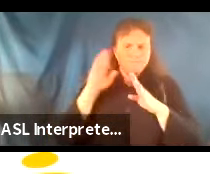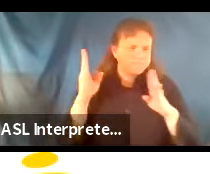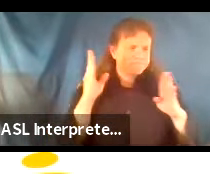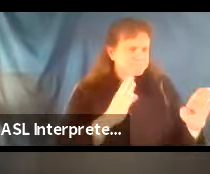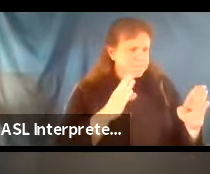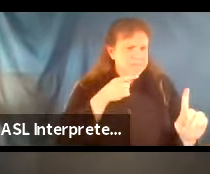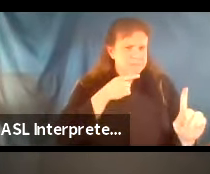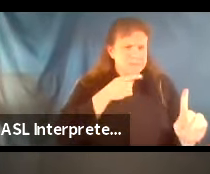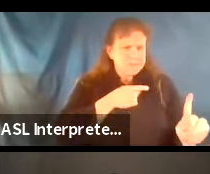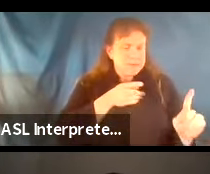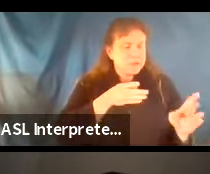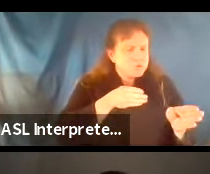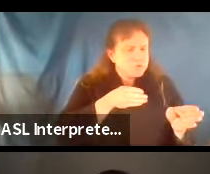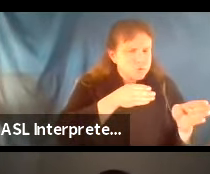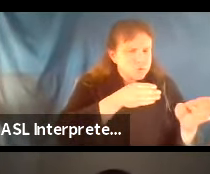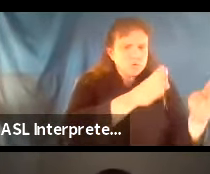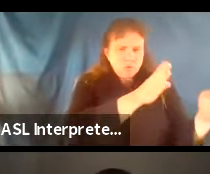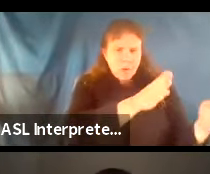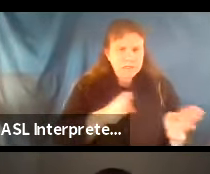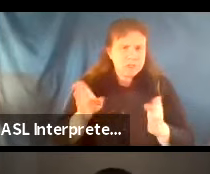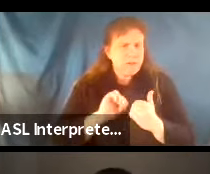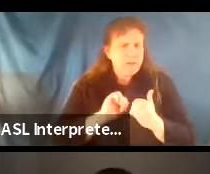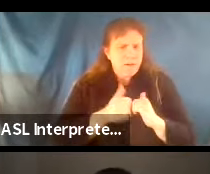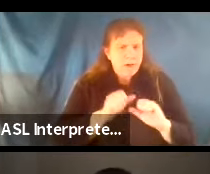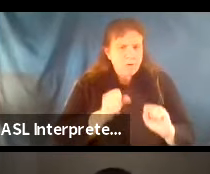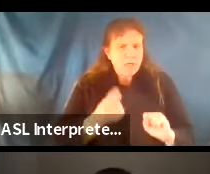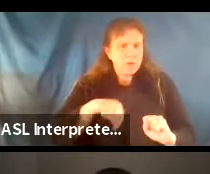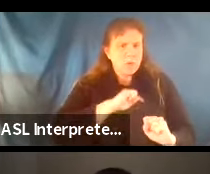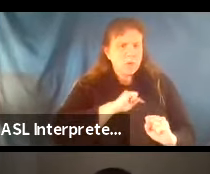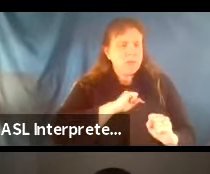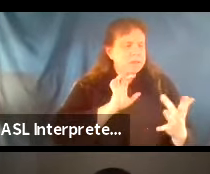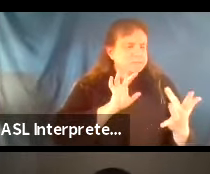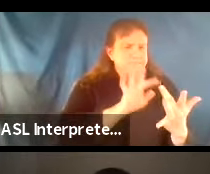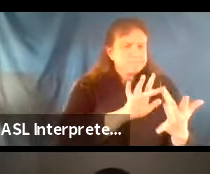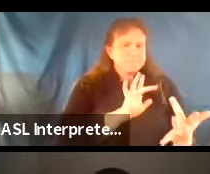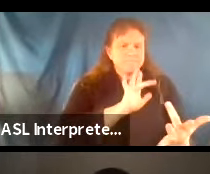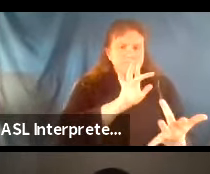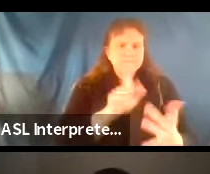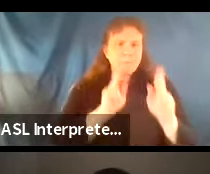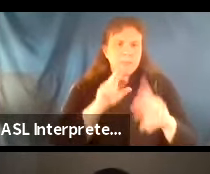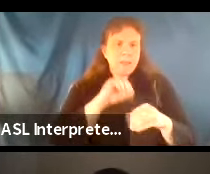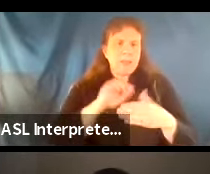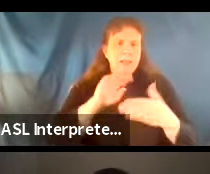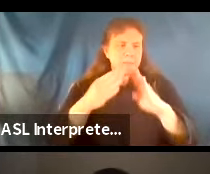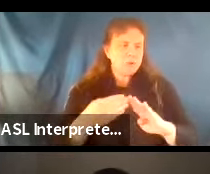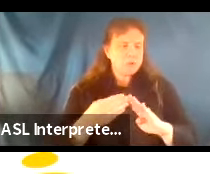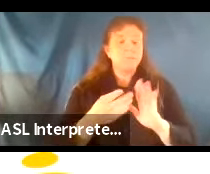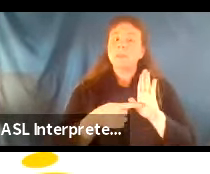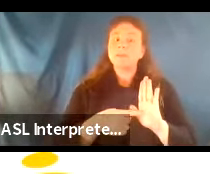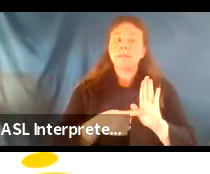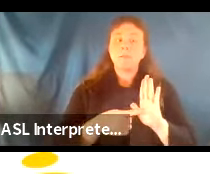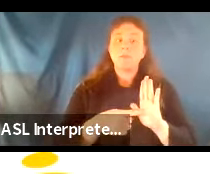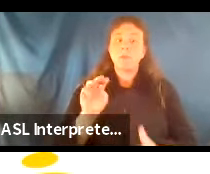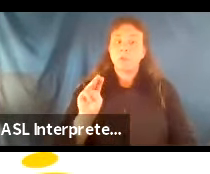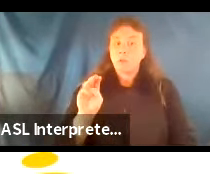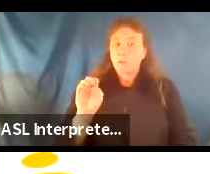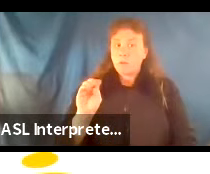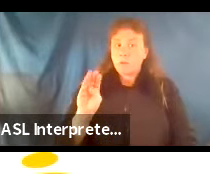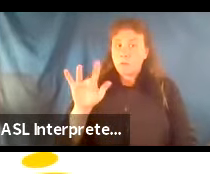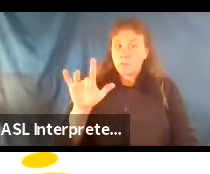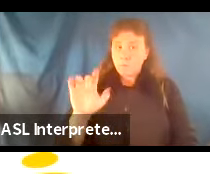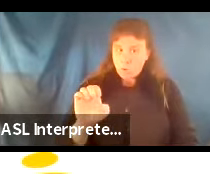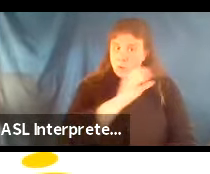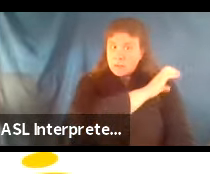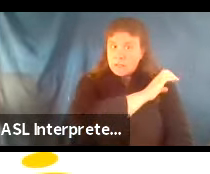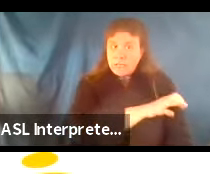specific strategies around how do we reach those in the community. So mobile clinics, for example, and setting up pop-up